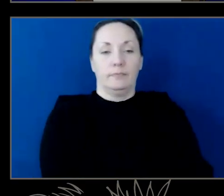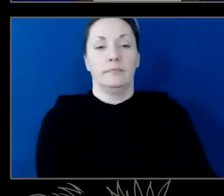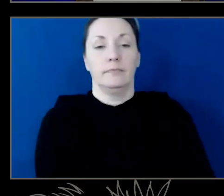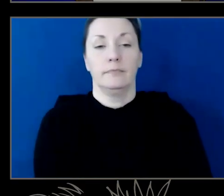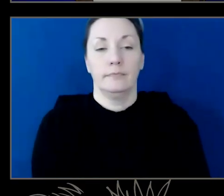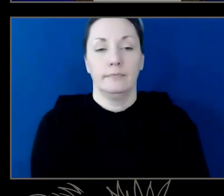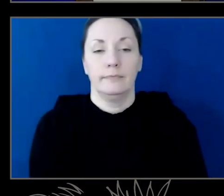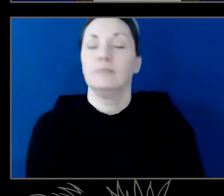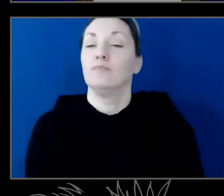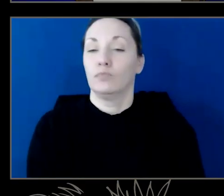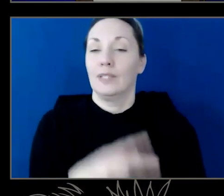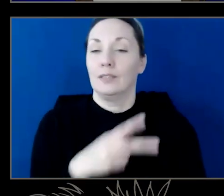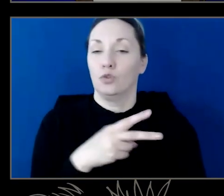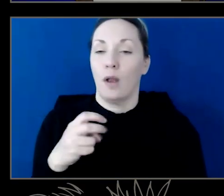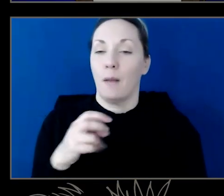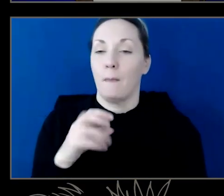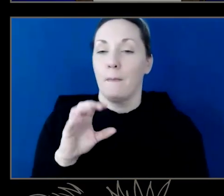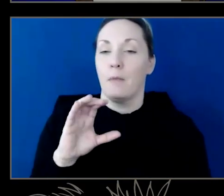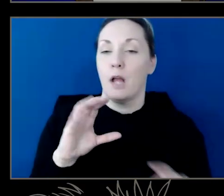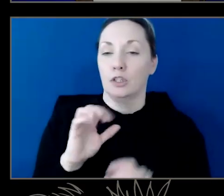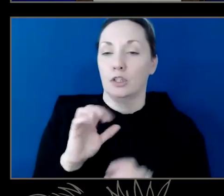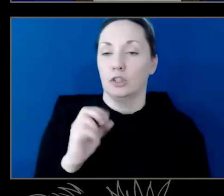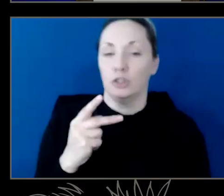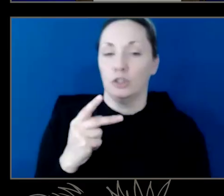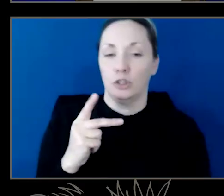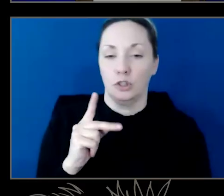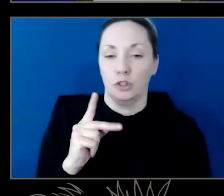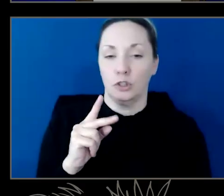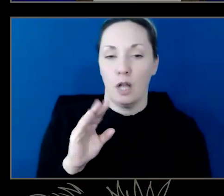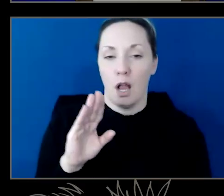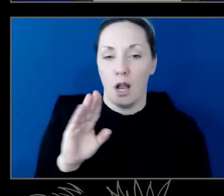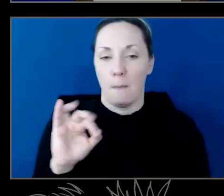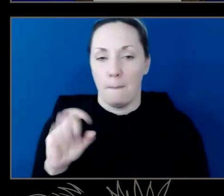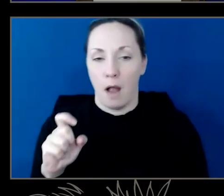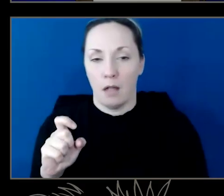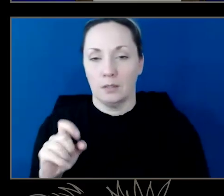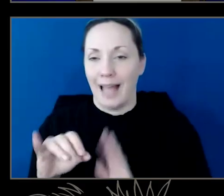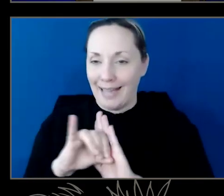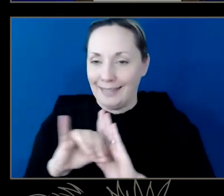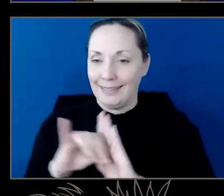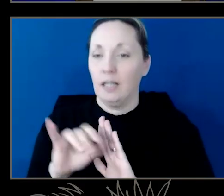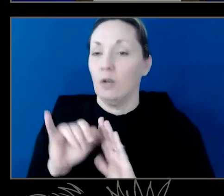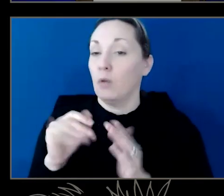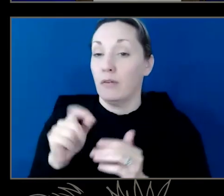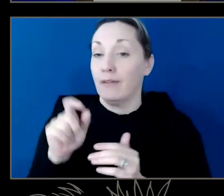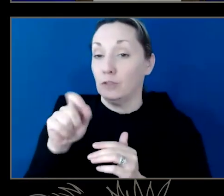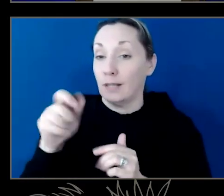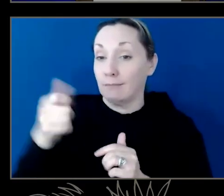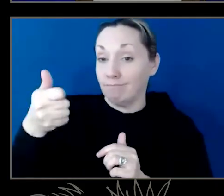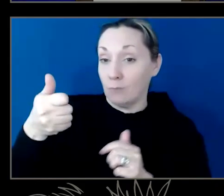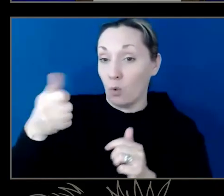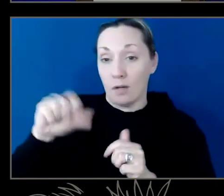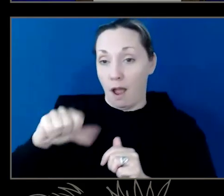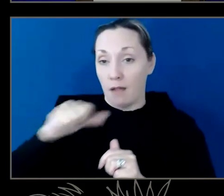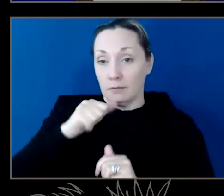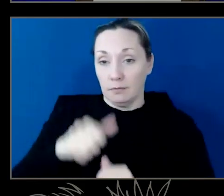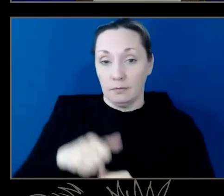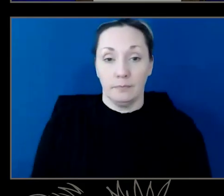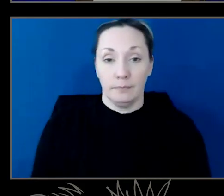Let's grab the checkbox by ID and then just return if it is checked or not. So this way, whoops,